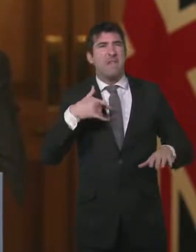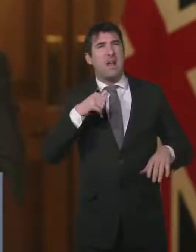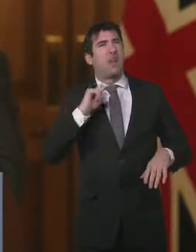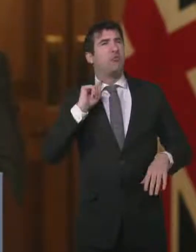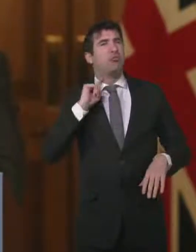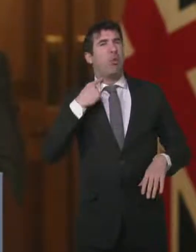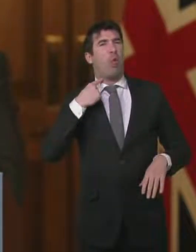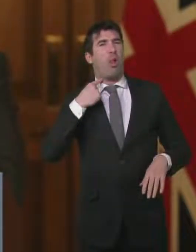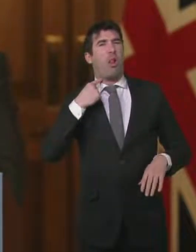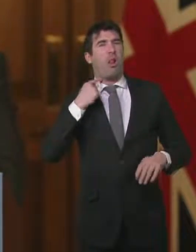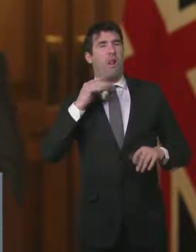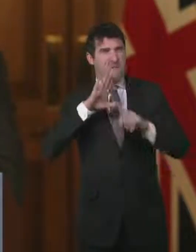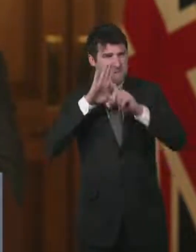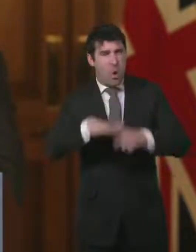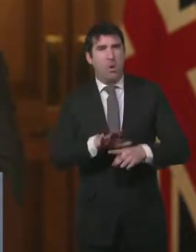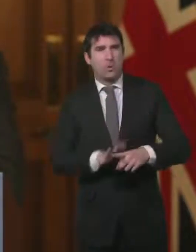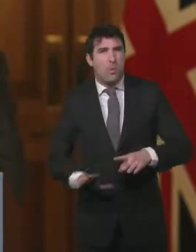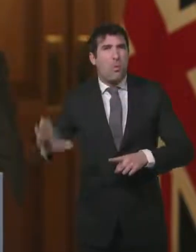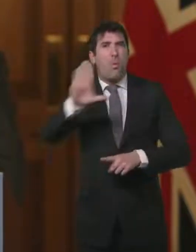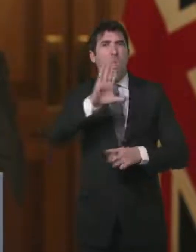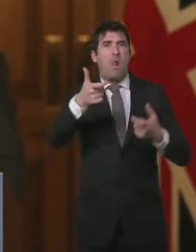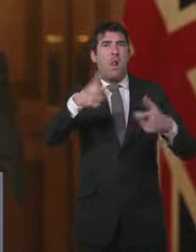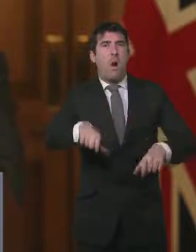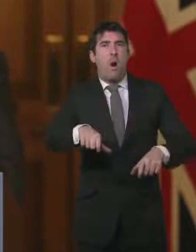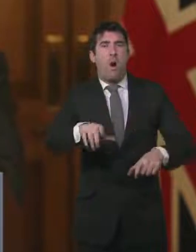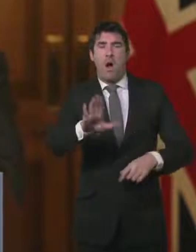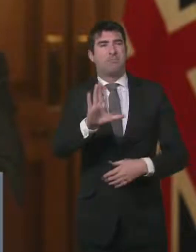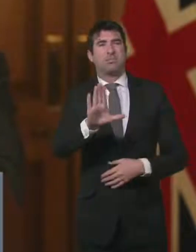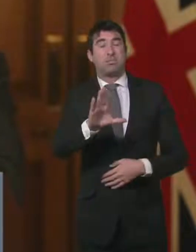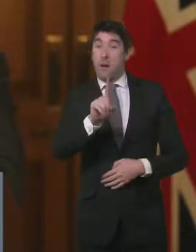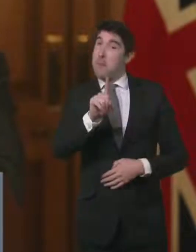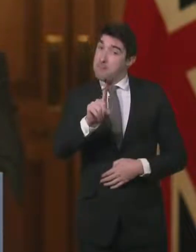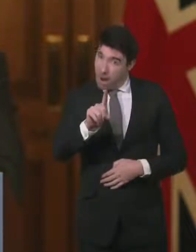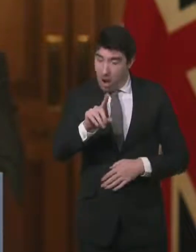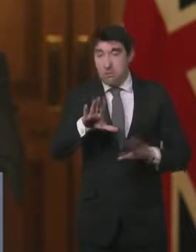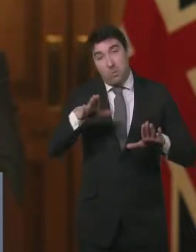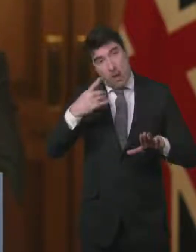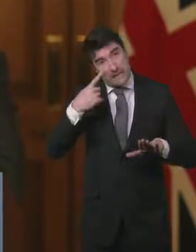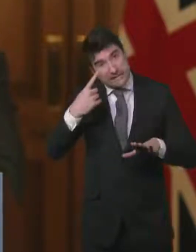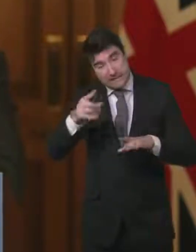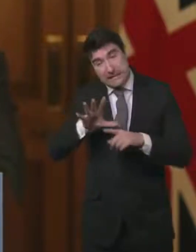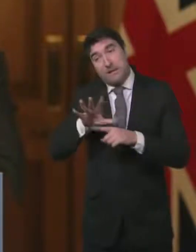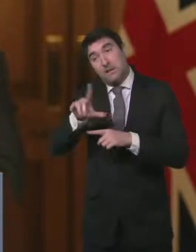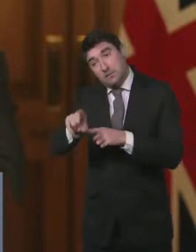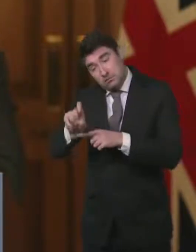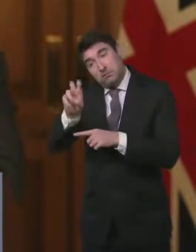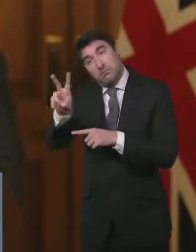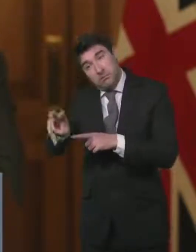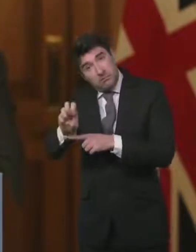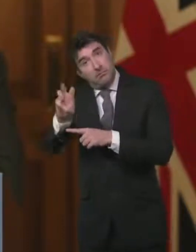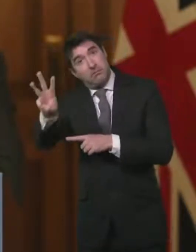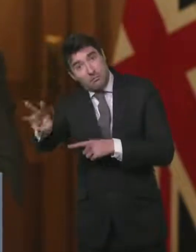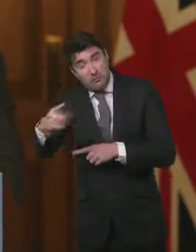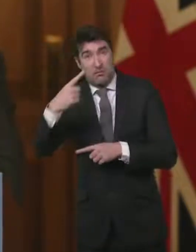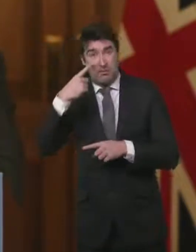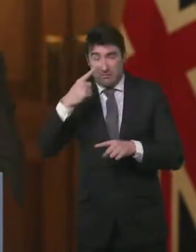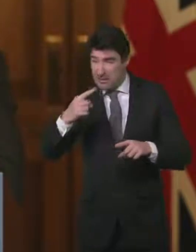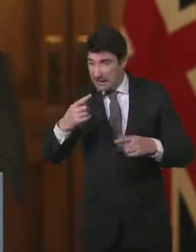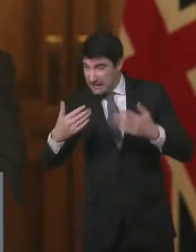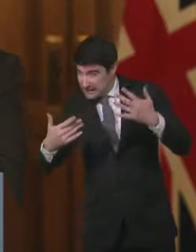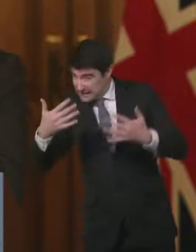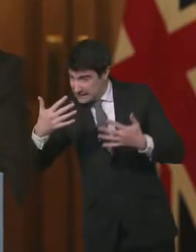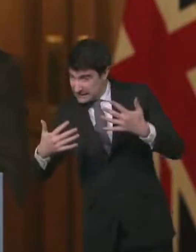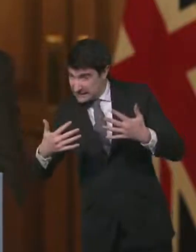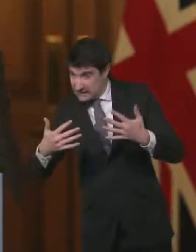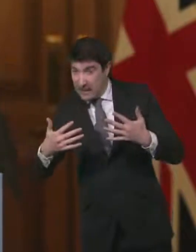going to keep. We need a national lockdown. Both for pointless for all parts of the country. Sorry, Boris. So on the point about